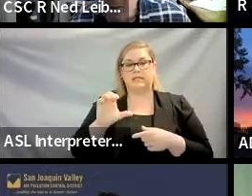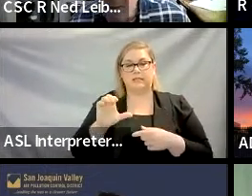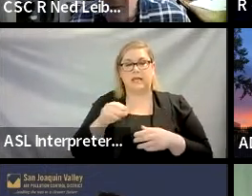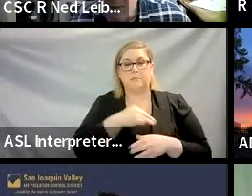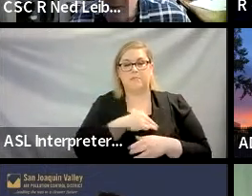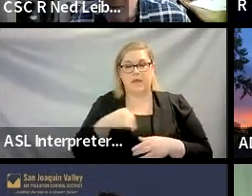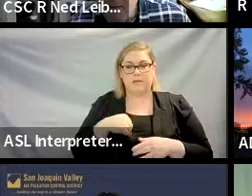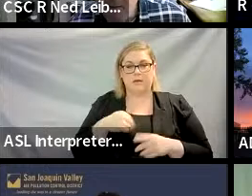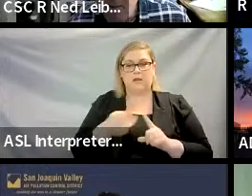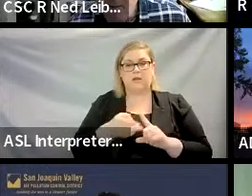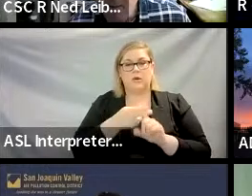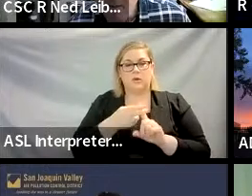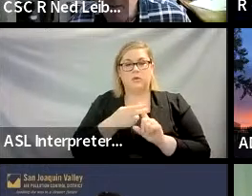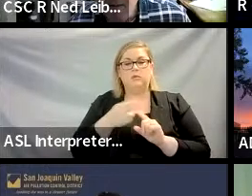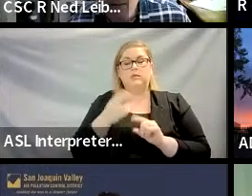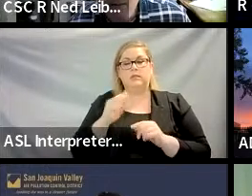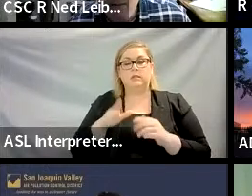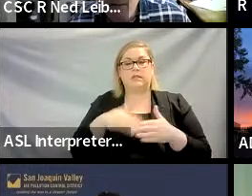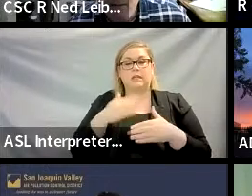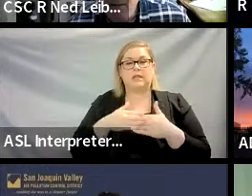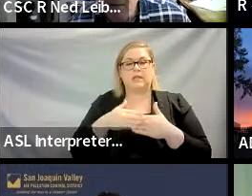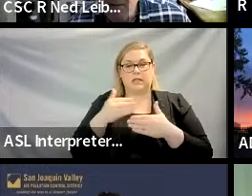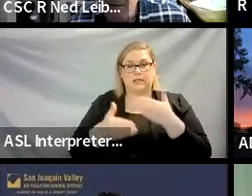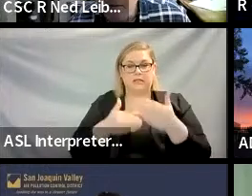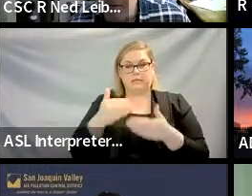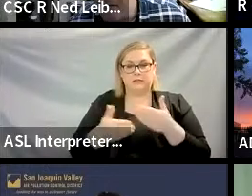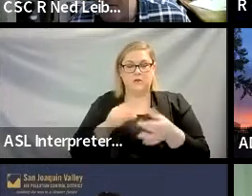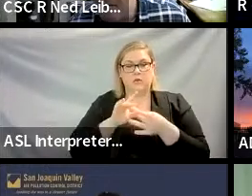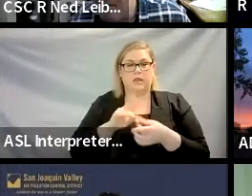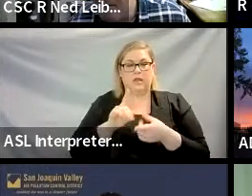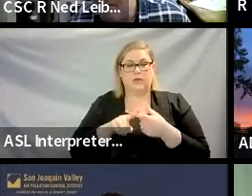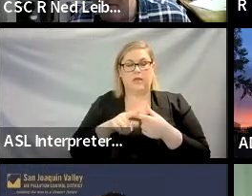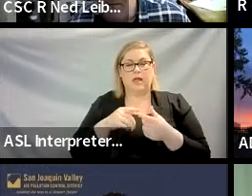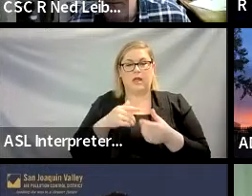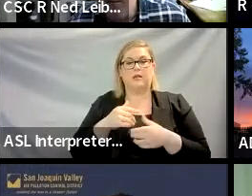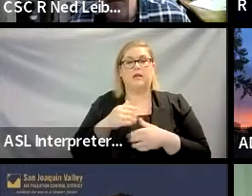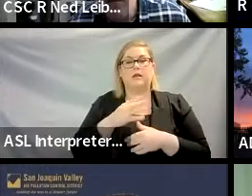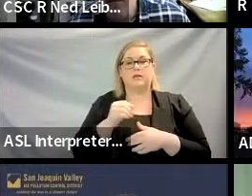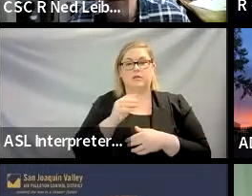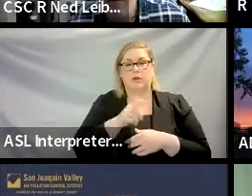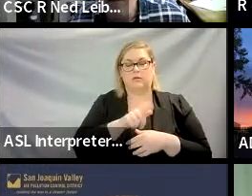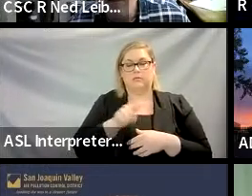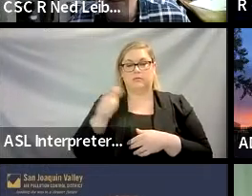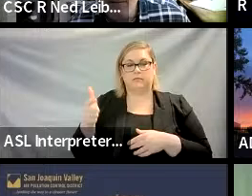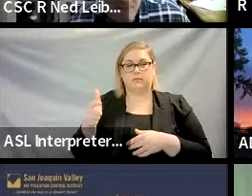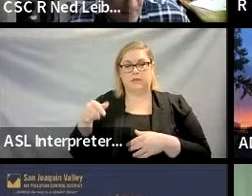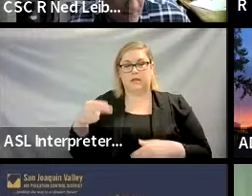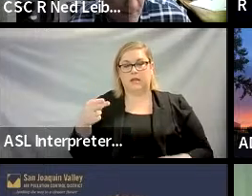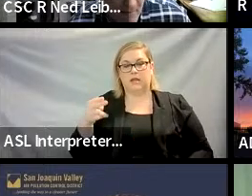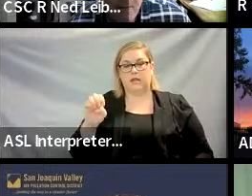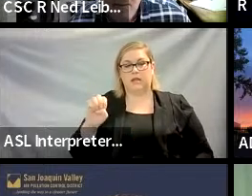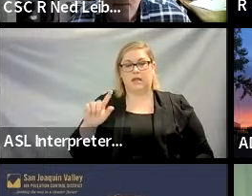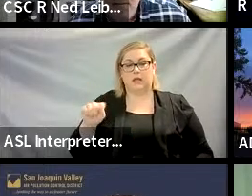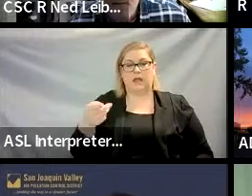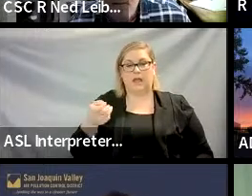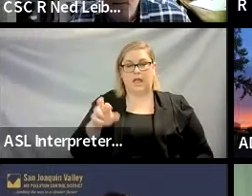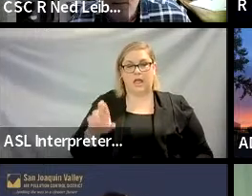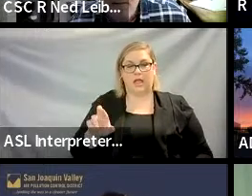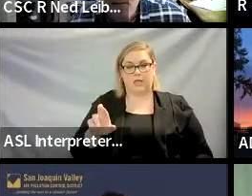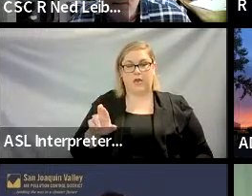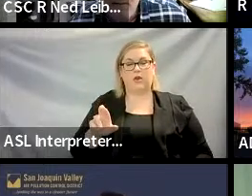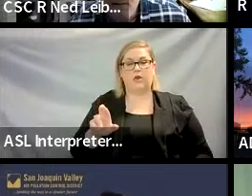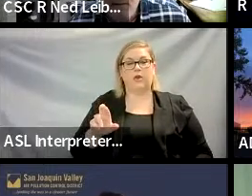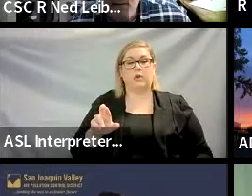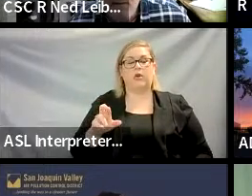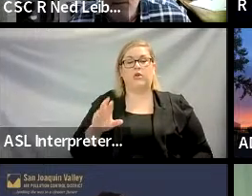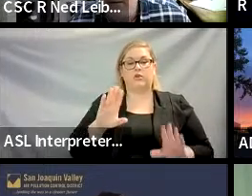membership recruitment and some next steps around that. So I'm going to actually hand that over to Heather from the Air District to provide that update for us.